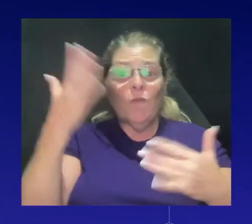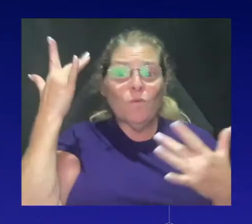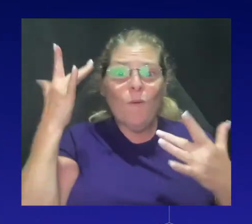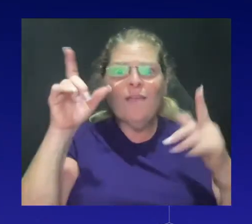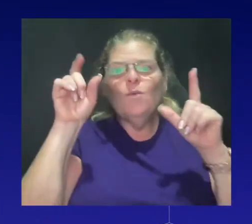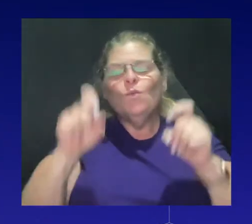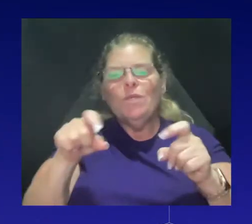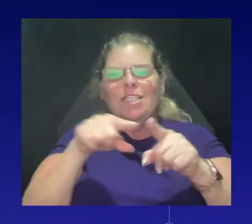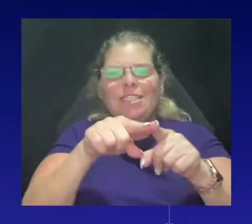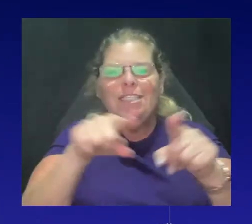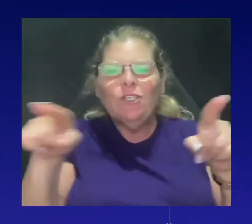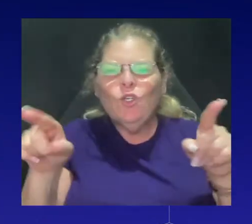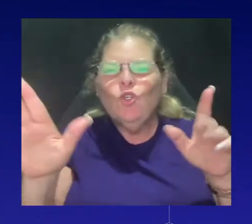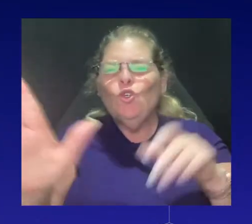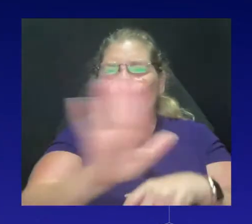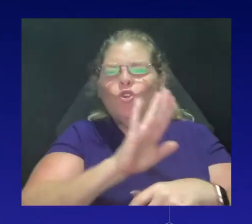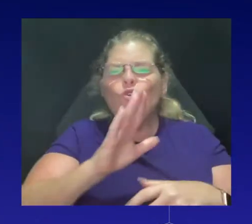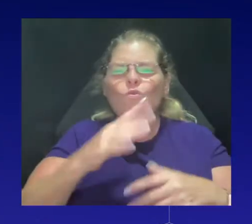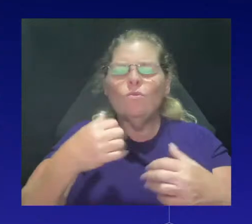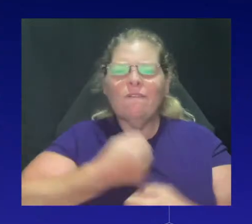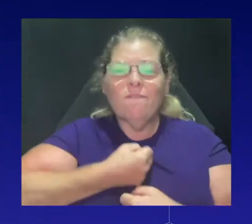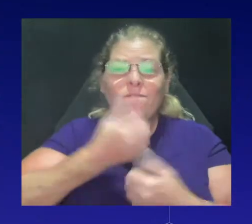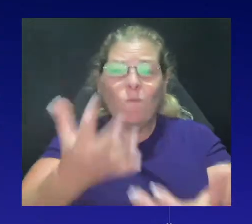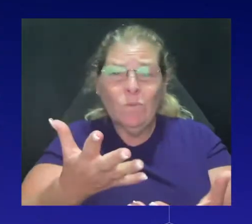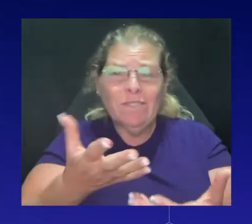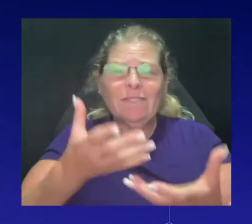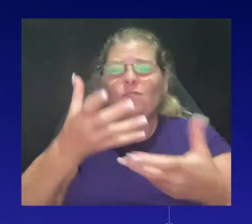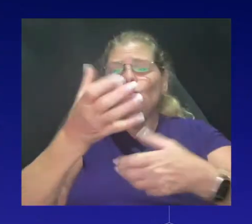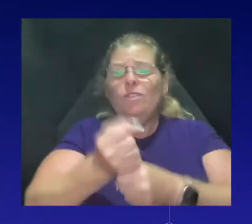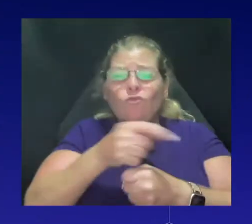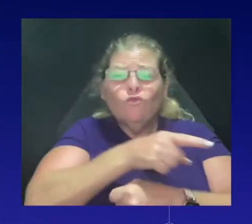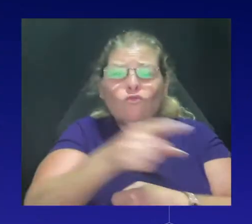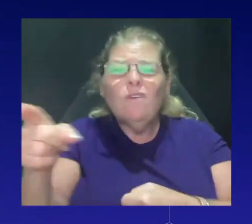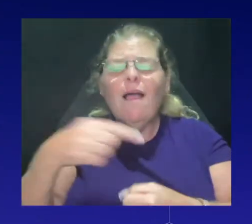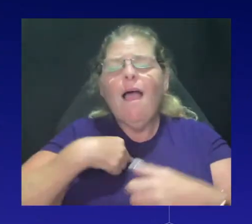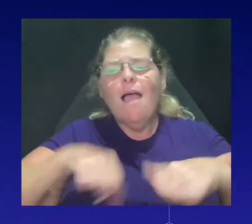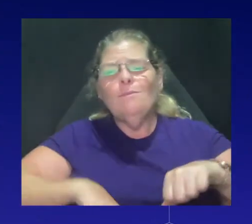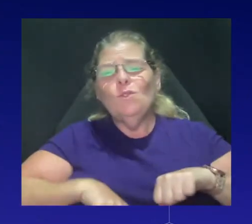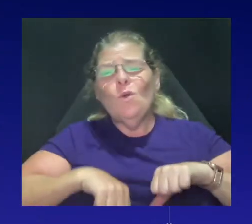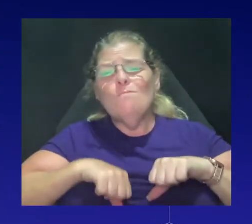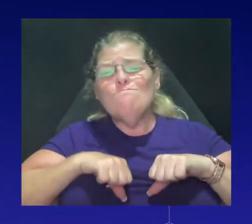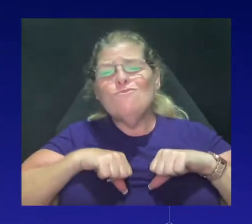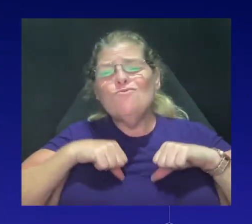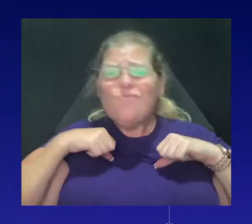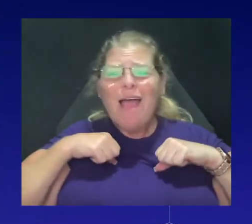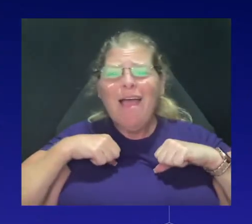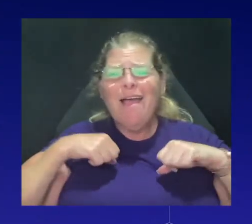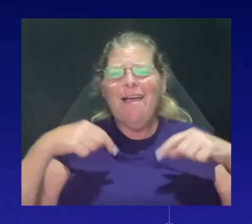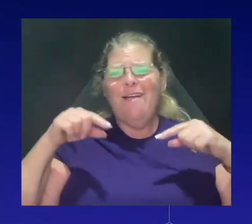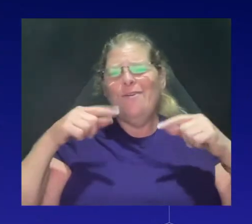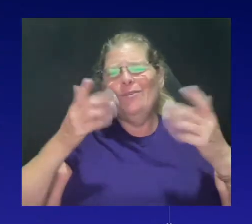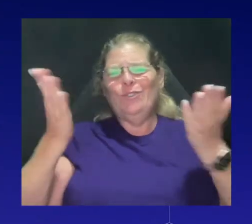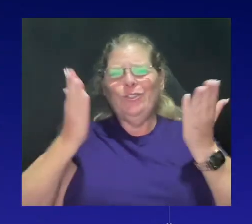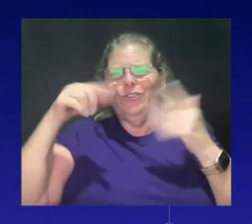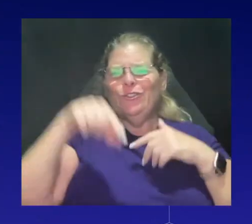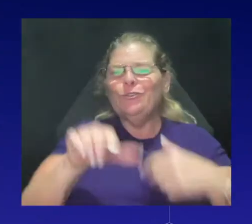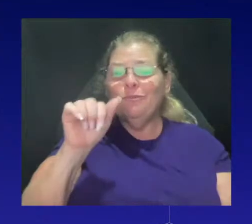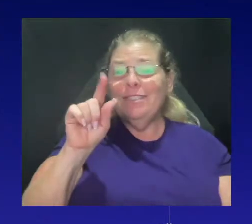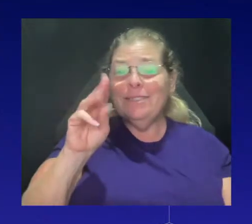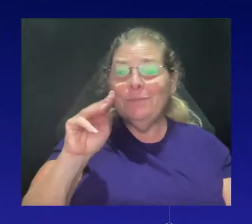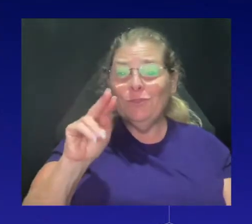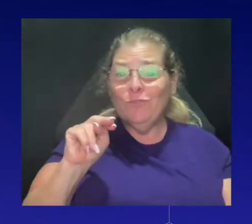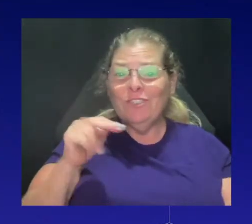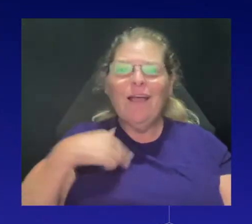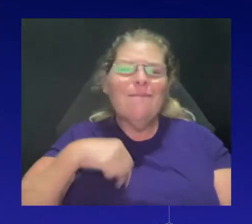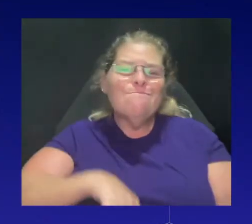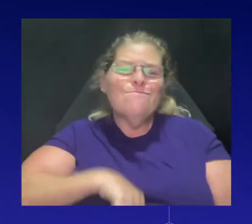trusted voices make that clear. I am proud to serve in this administration. I am proud to stand with you, but I'm going